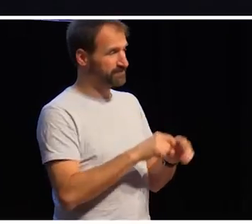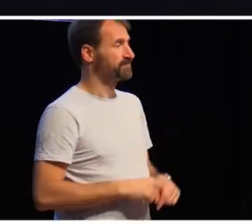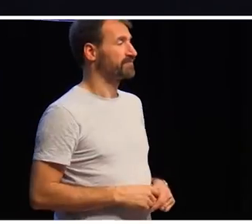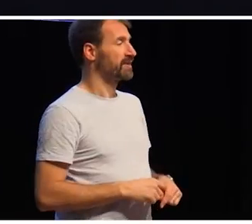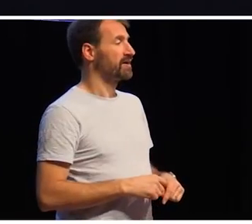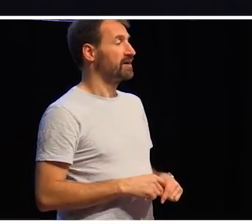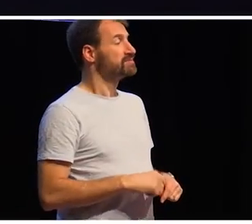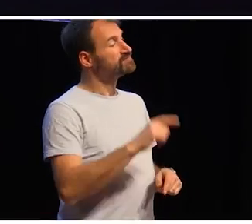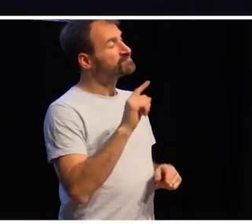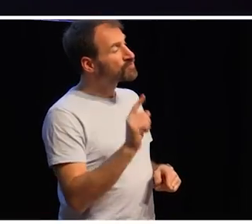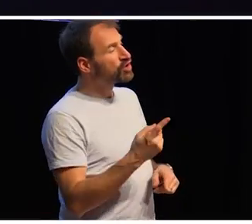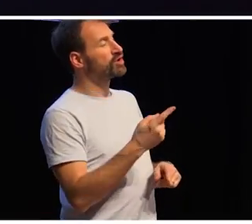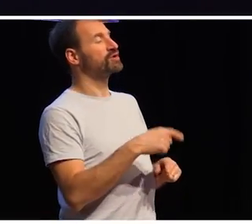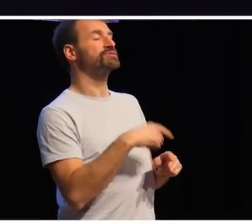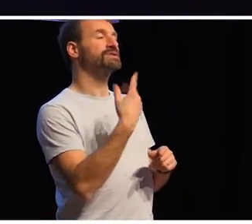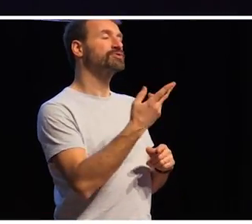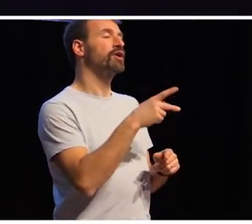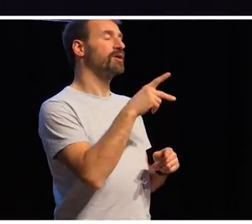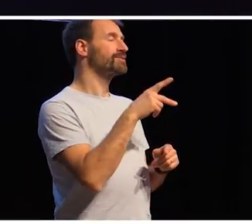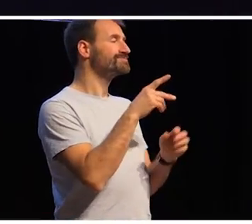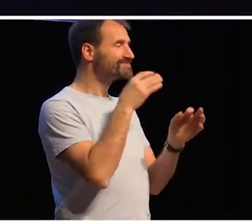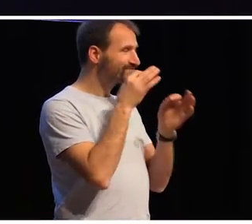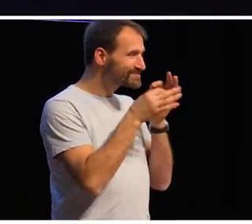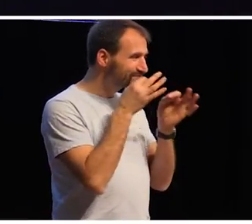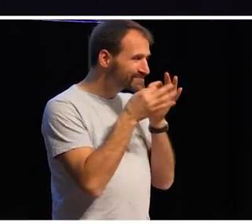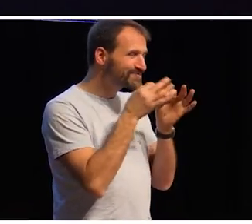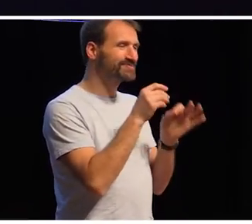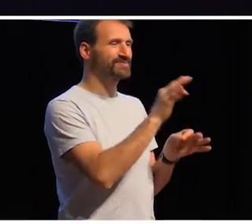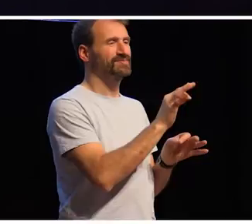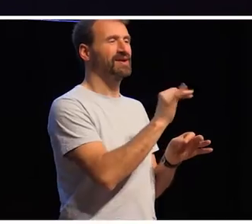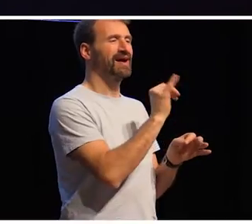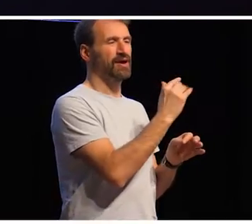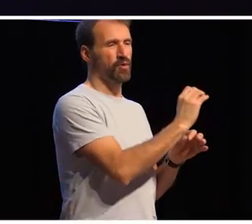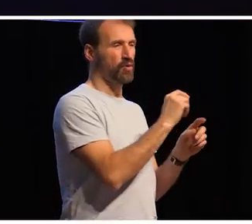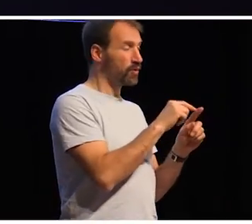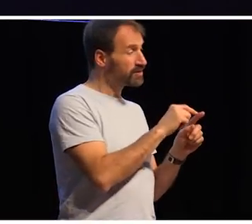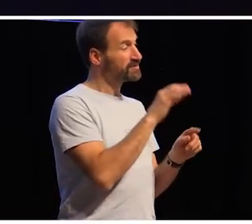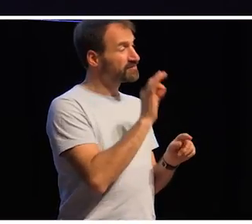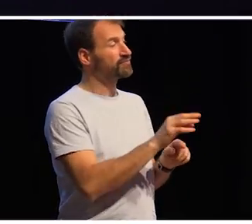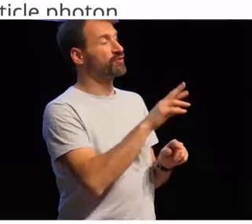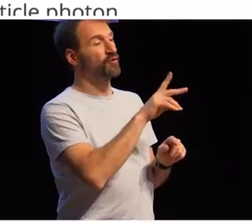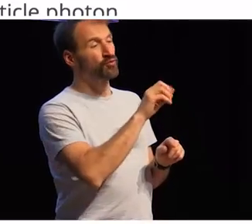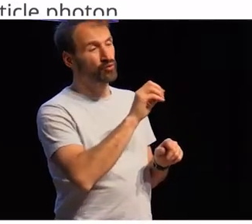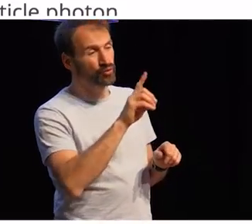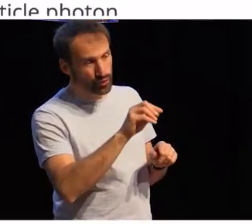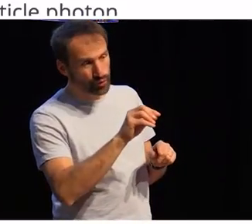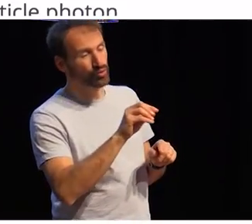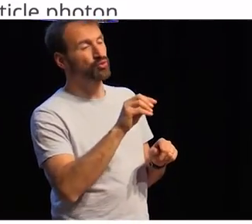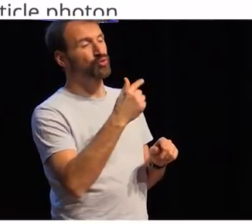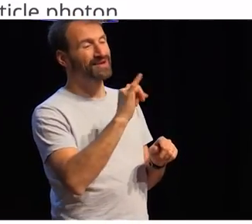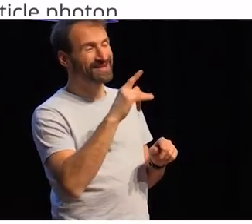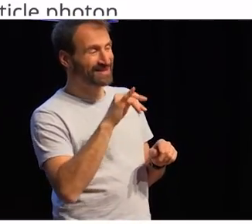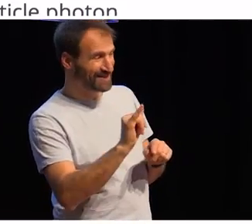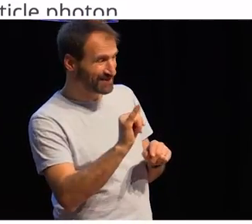wireless capabilities. In this case, the Fermata is once again different. It is running Voodoo Tiki, and the hardware is Particle